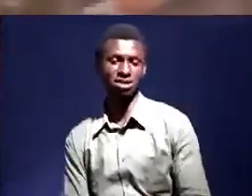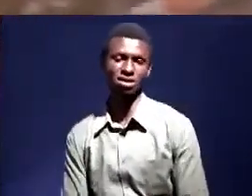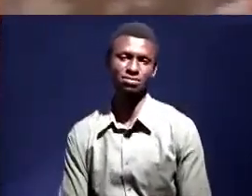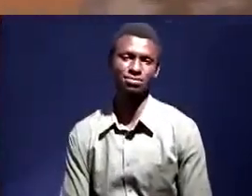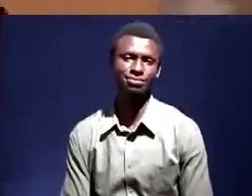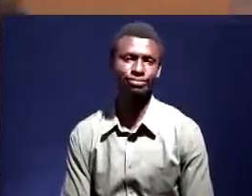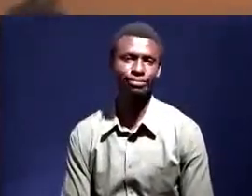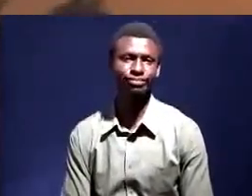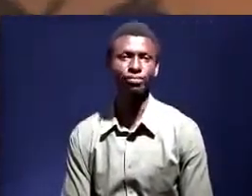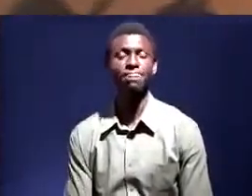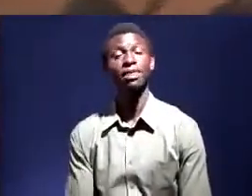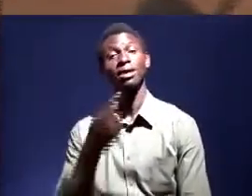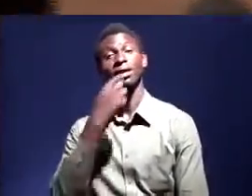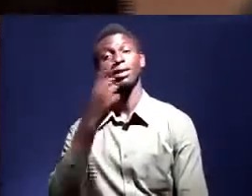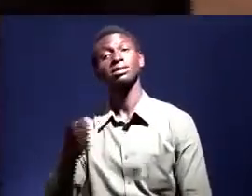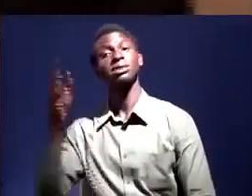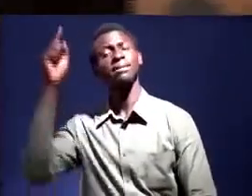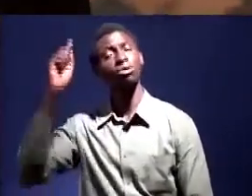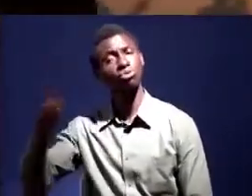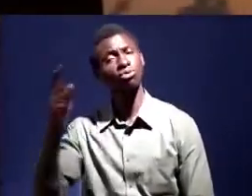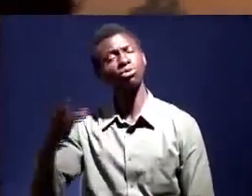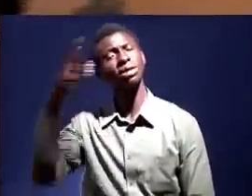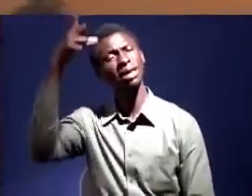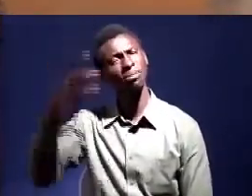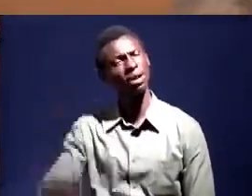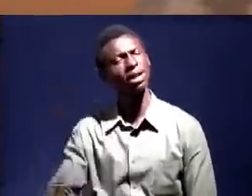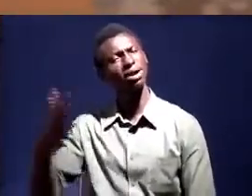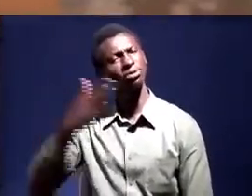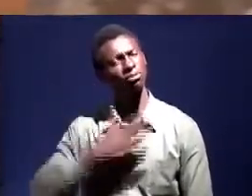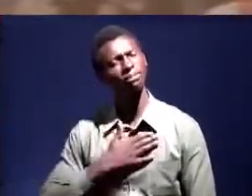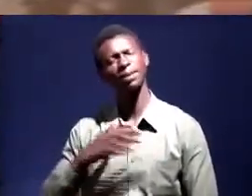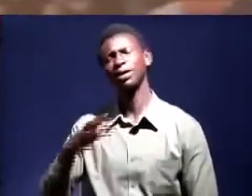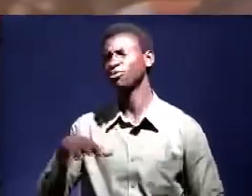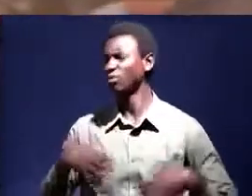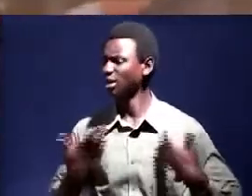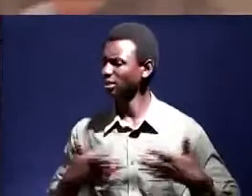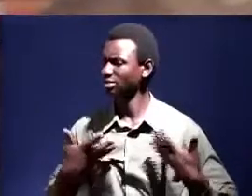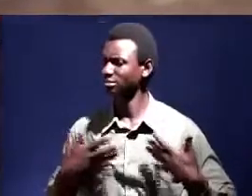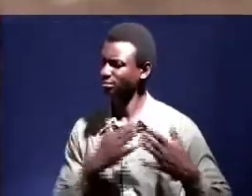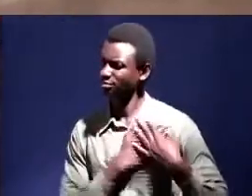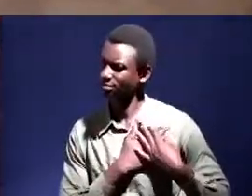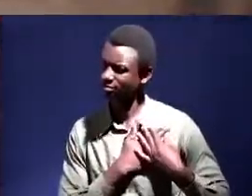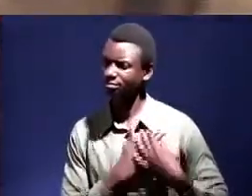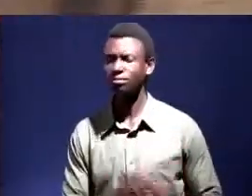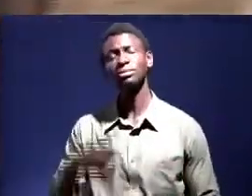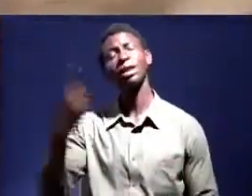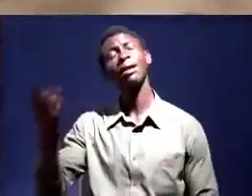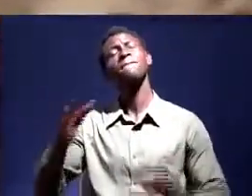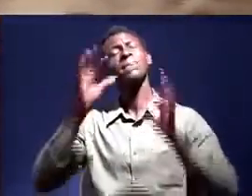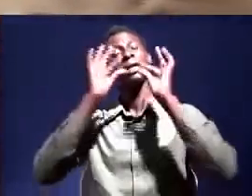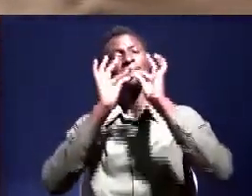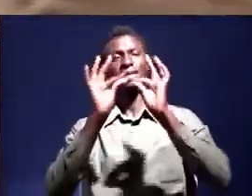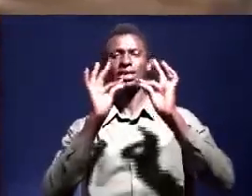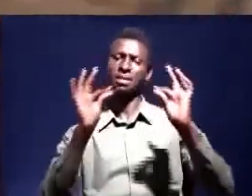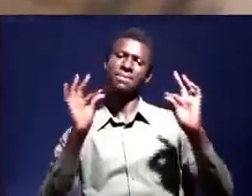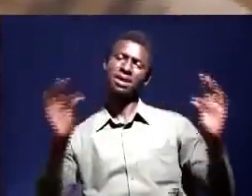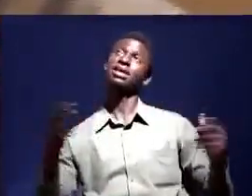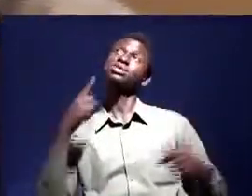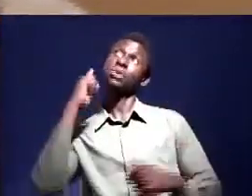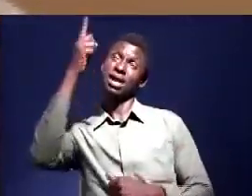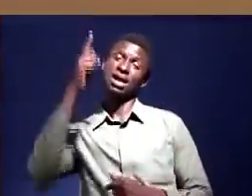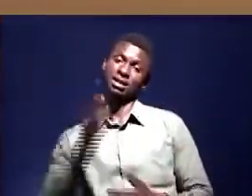beloved Son." Ikisema, "Huyu ndiye mwanangu mpendwa." In whom I'm well pleased. Ambaye ninapendezwa naye. When Jesus